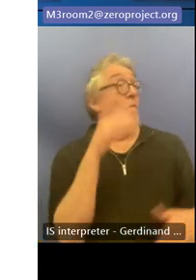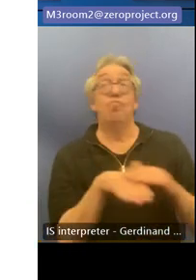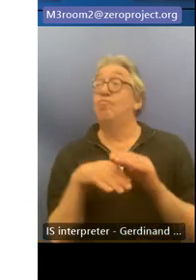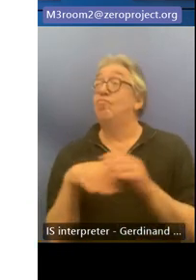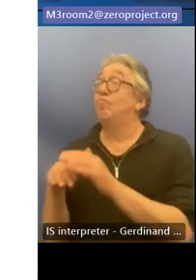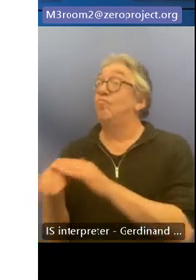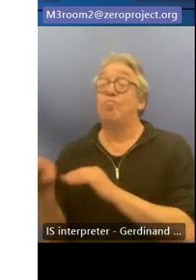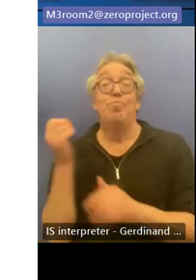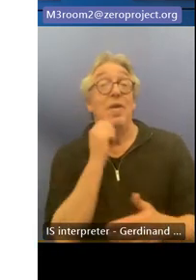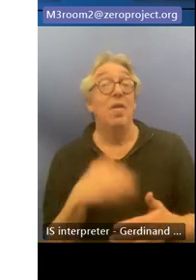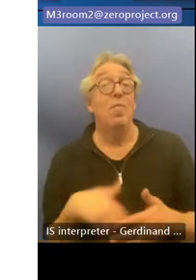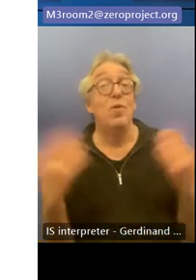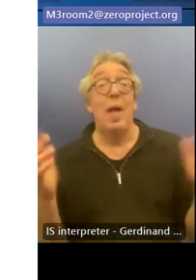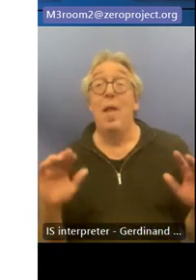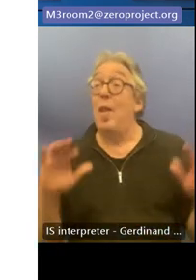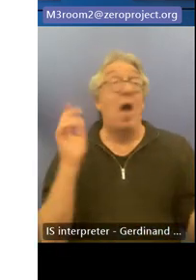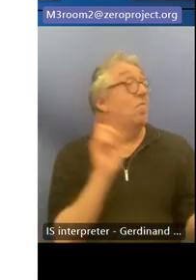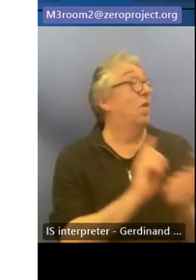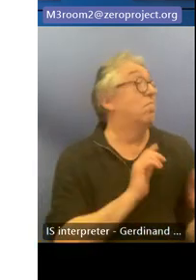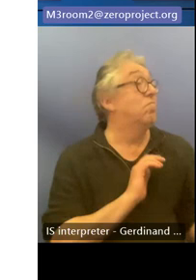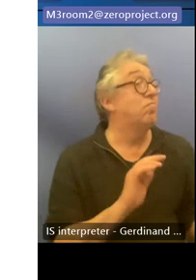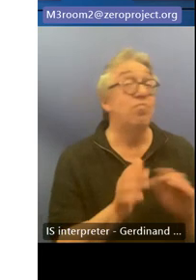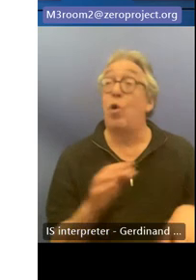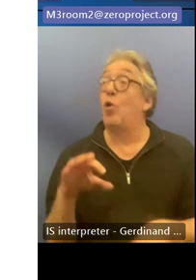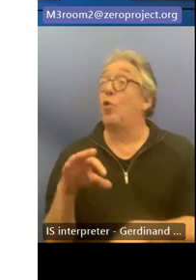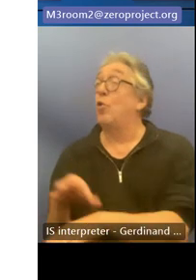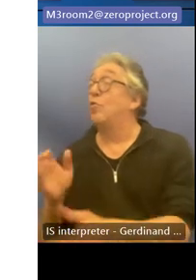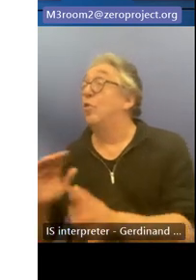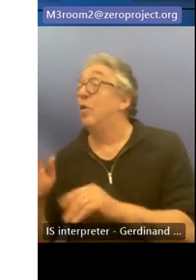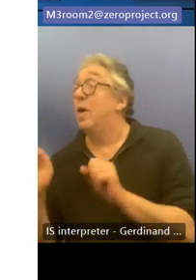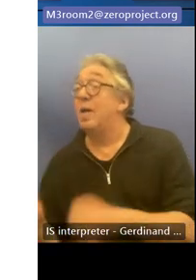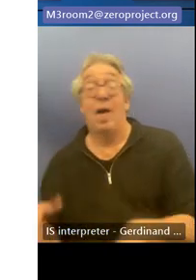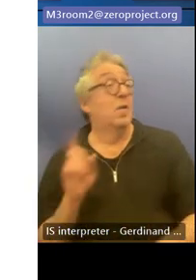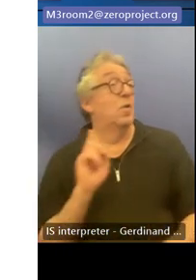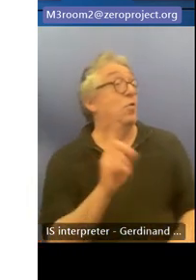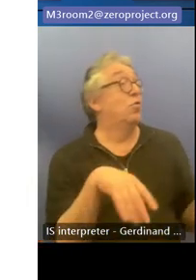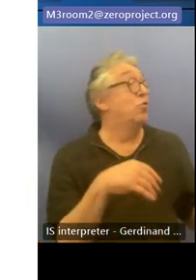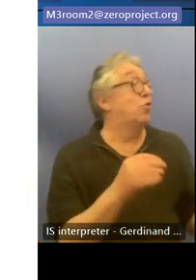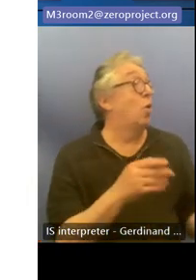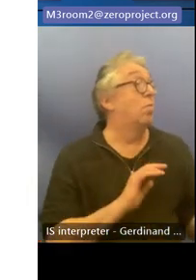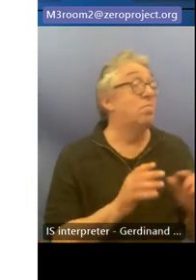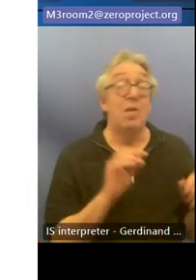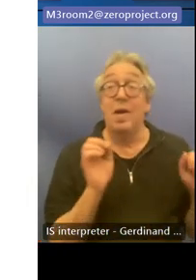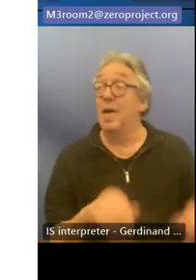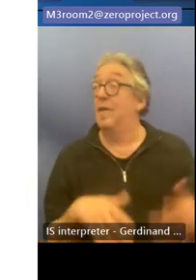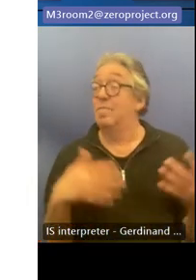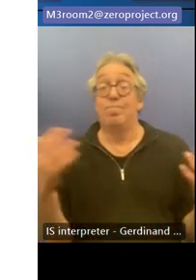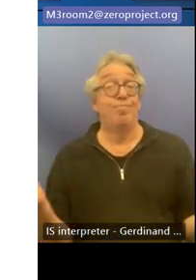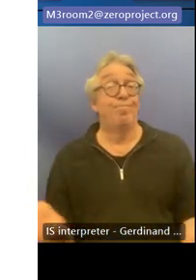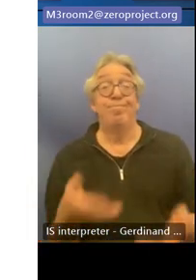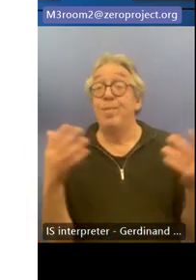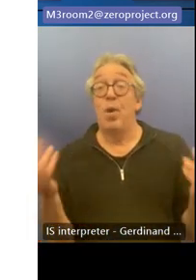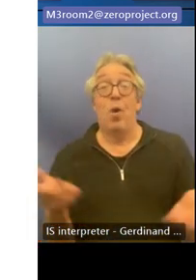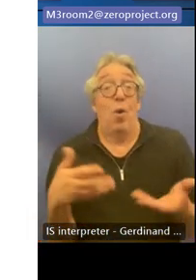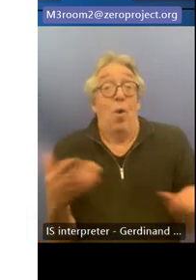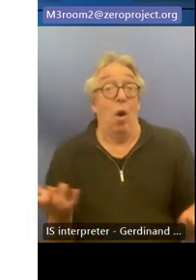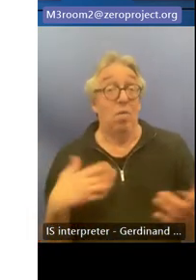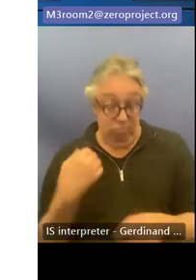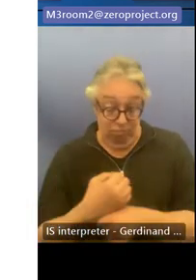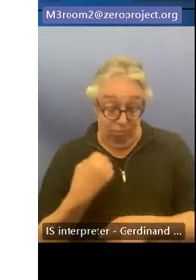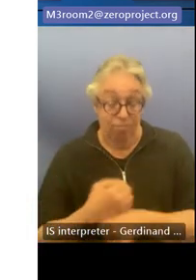business, doctor's appointments, just going to the grocery store, running to the shops, or even during their jobs